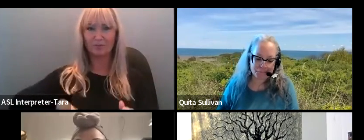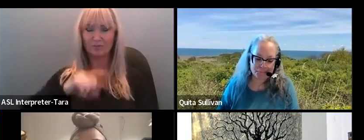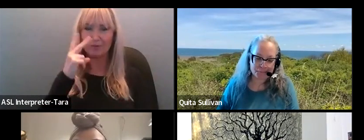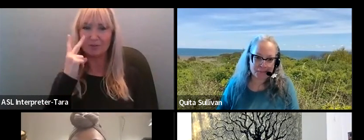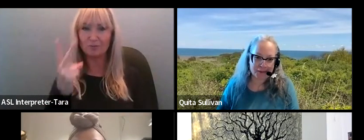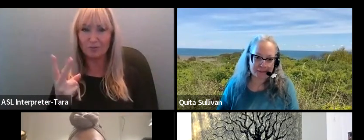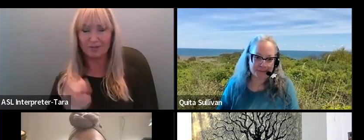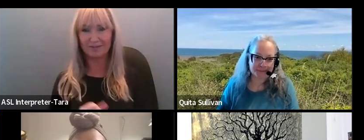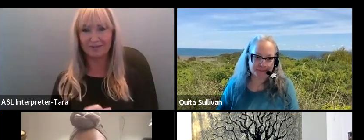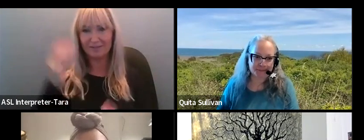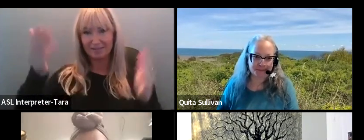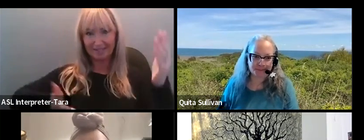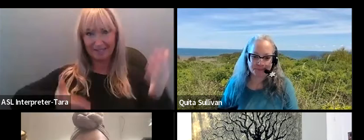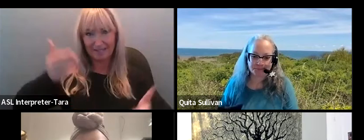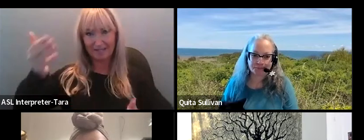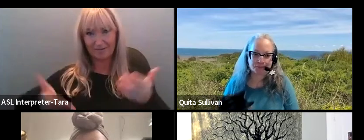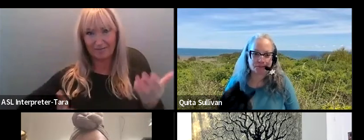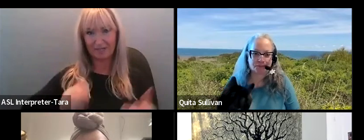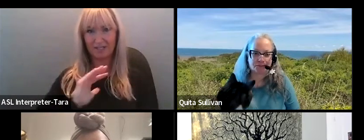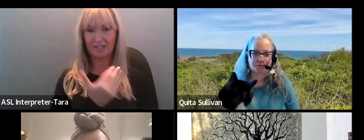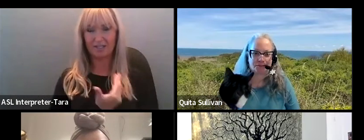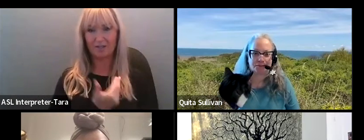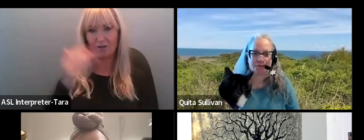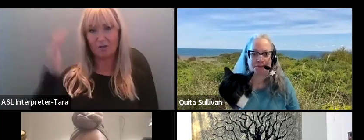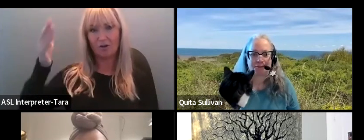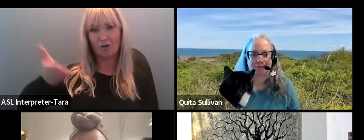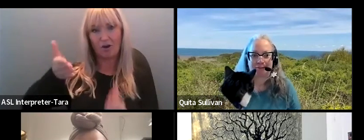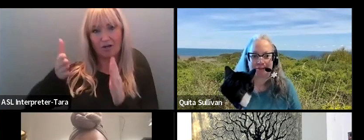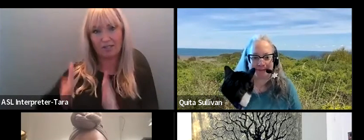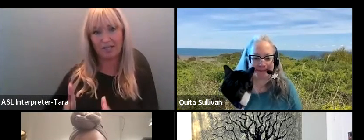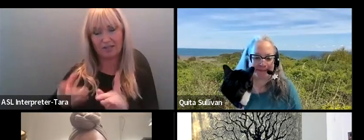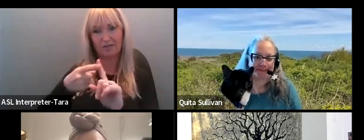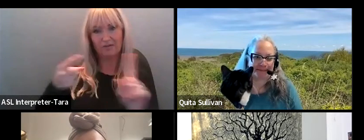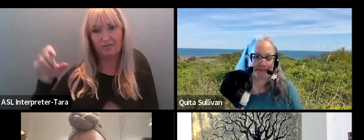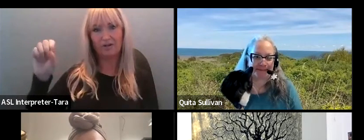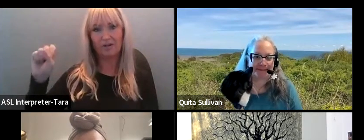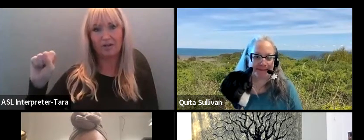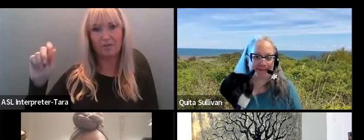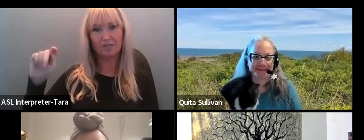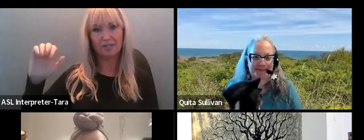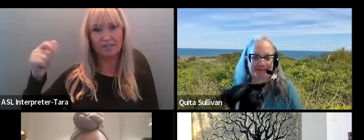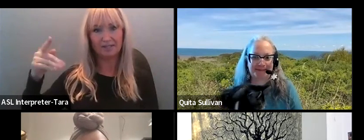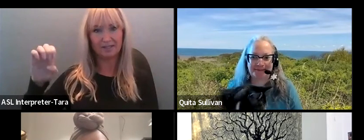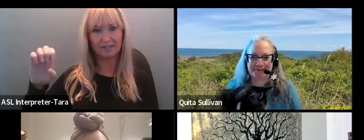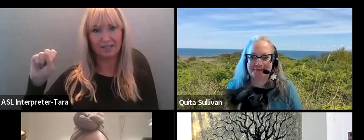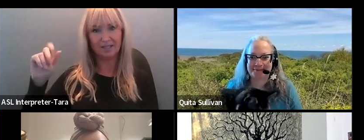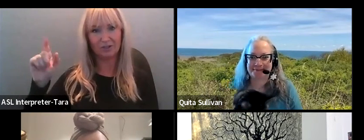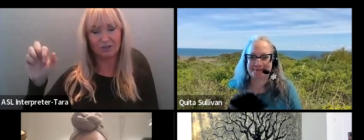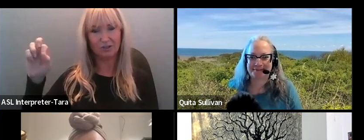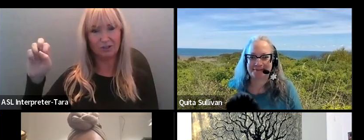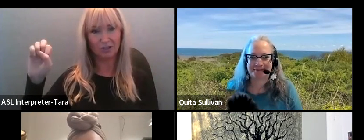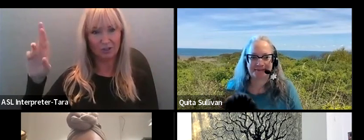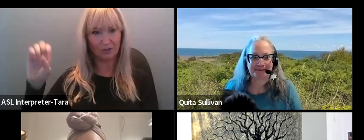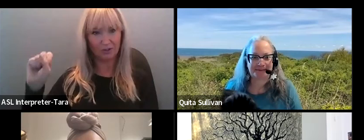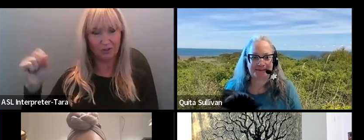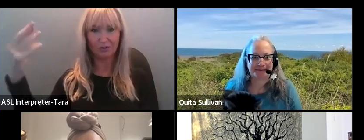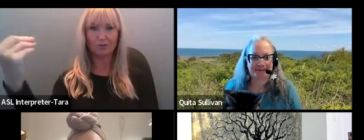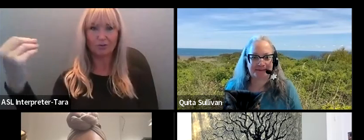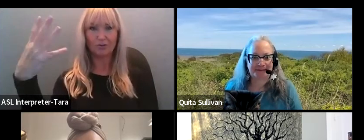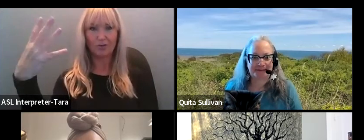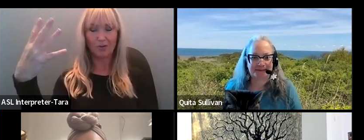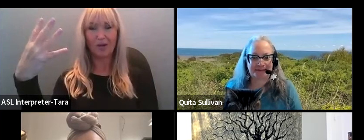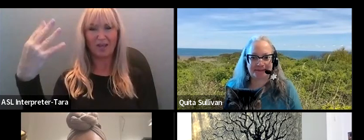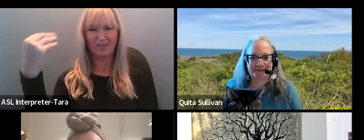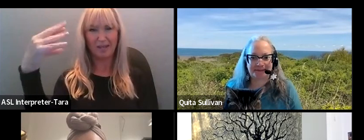Inviting our guests from Sageseeker to turn on their cameras and be present in the space with